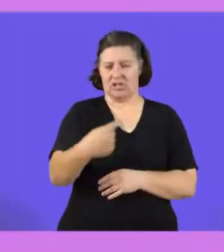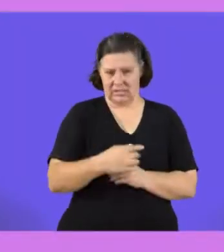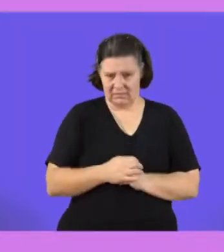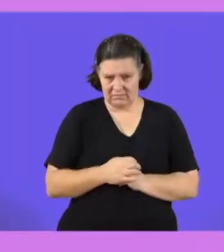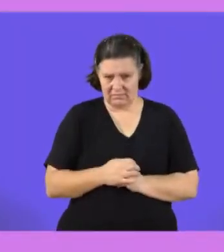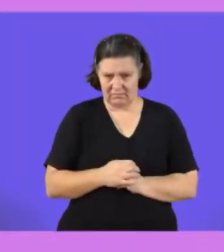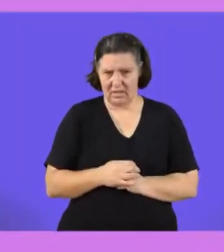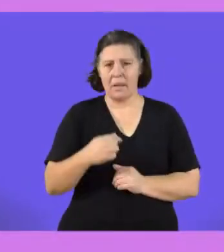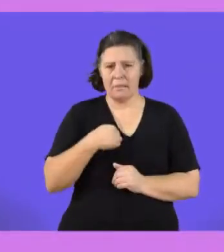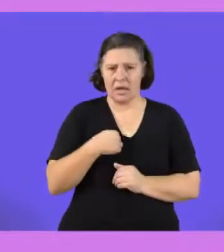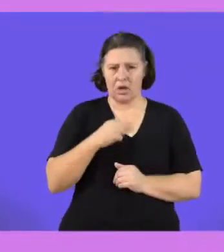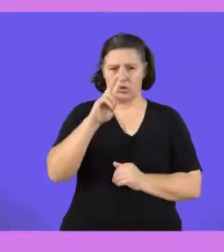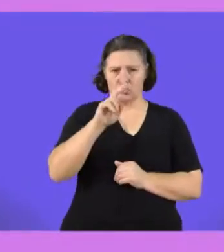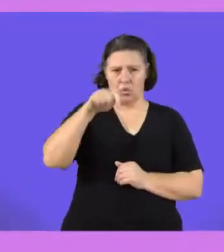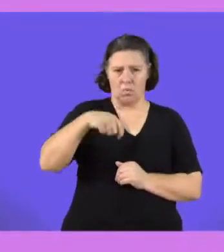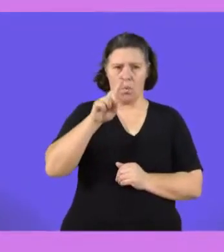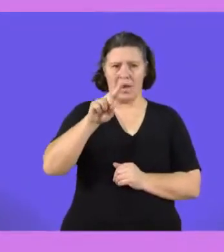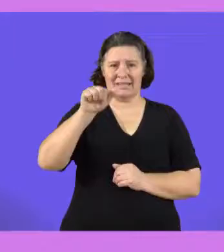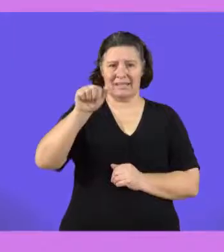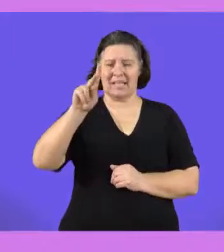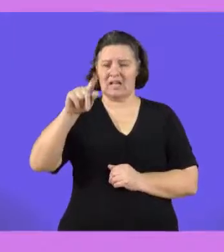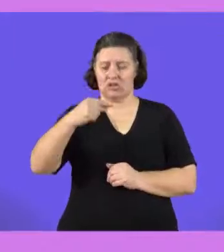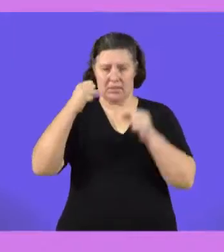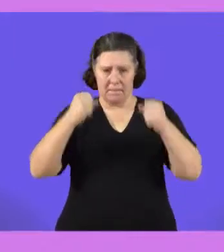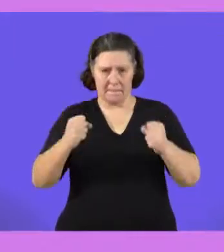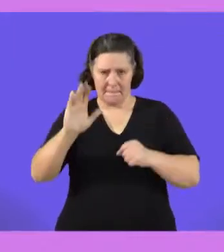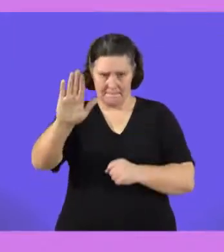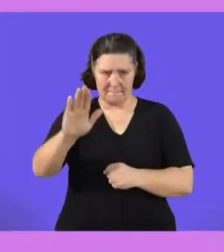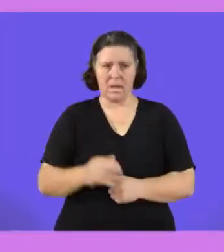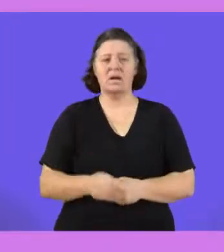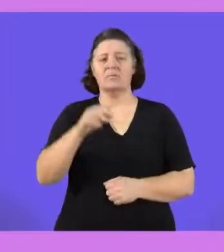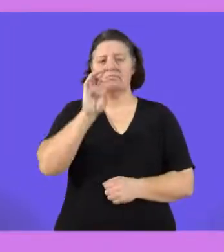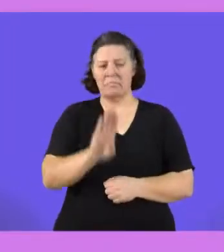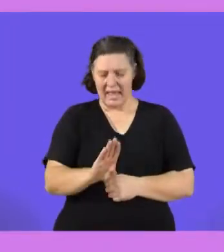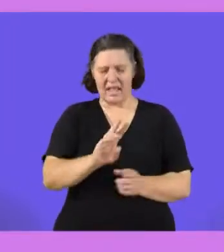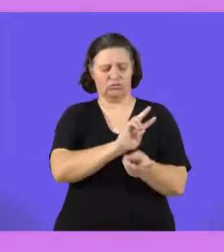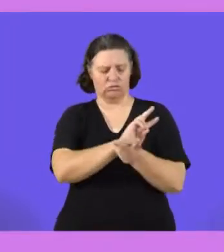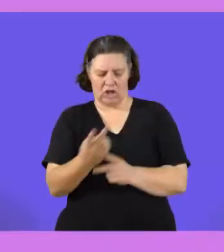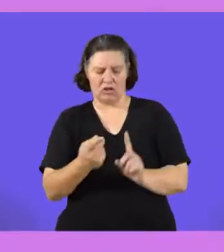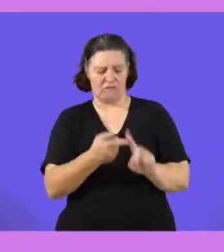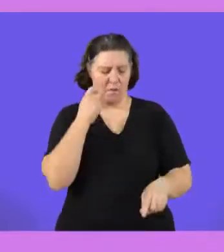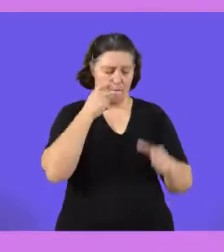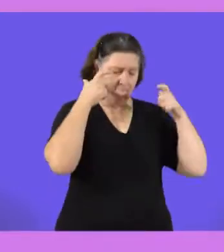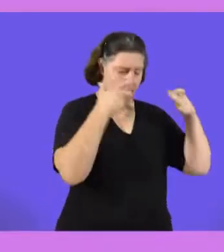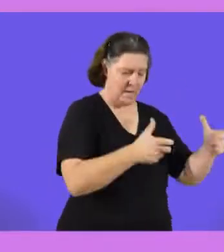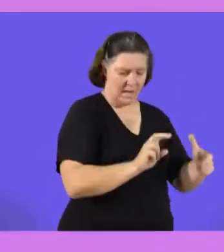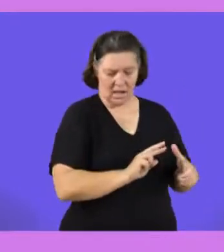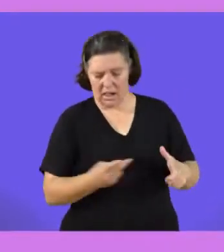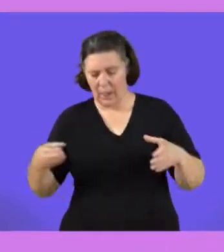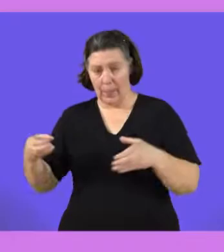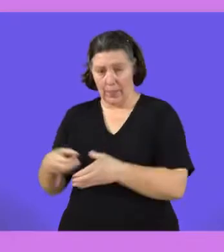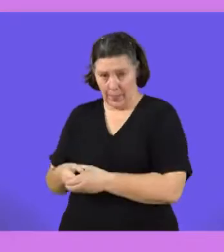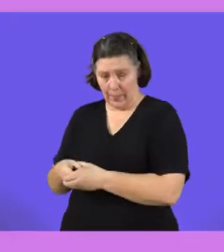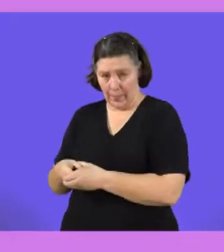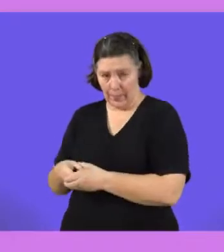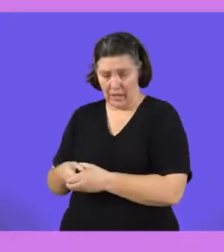as 2,16 kilograms. B needs to convert, so I'm converting from tons to kilograms,